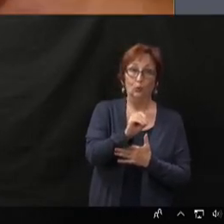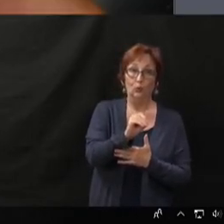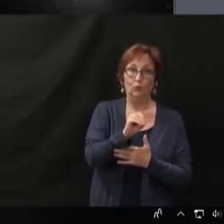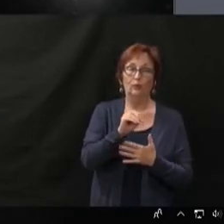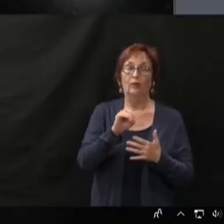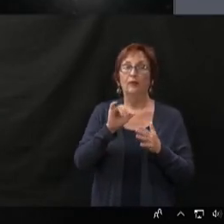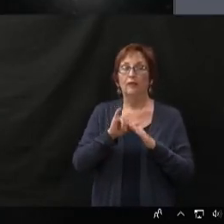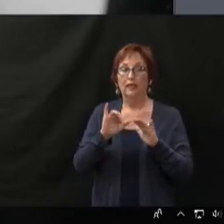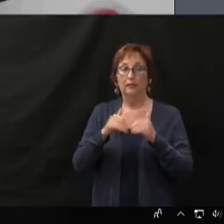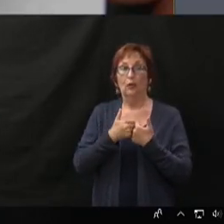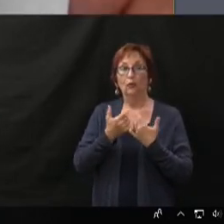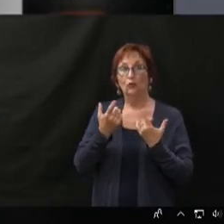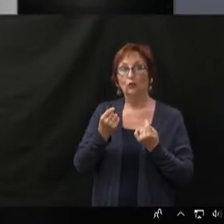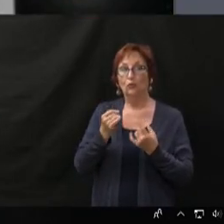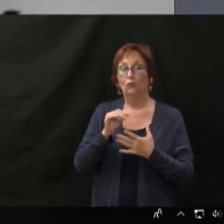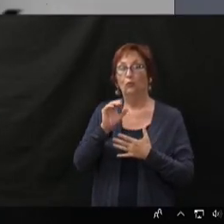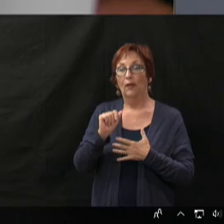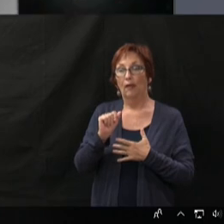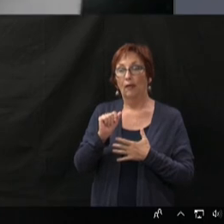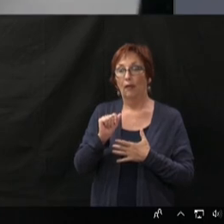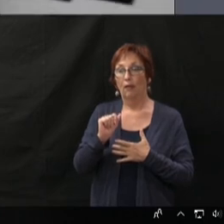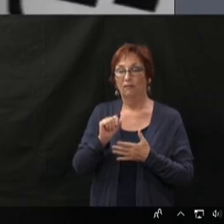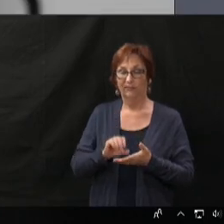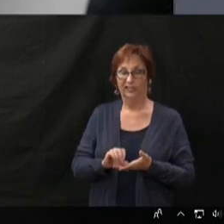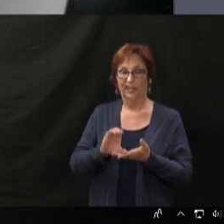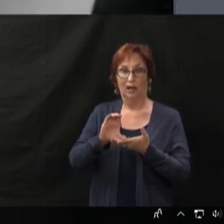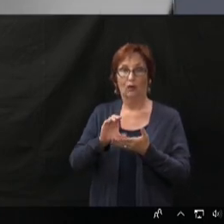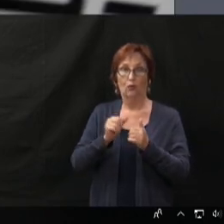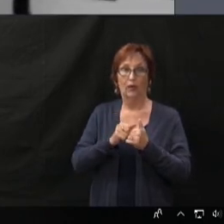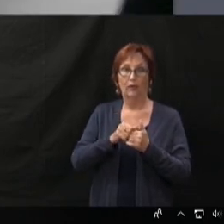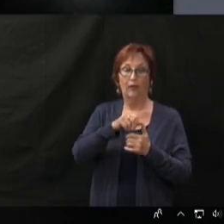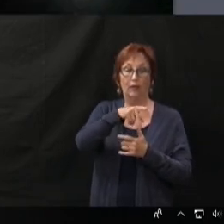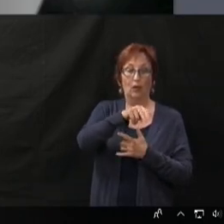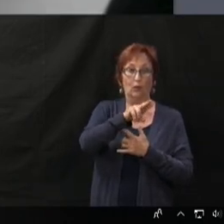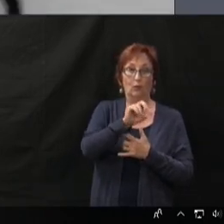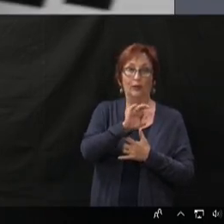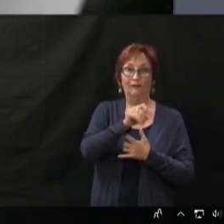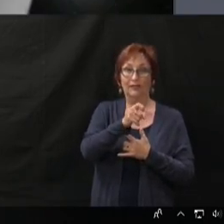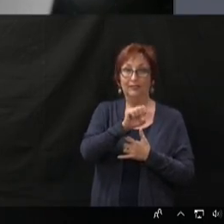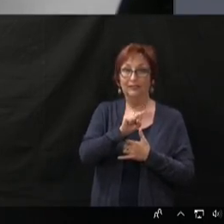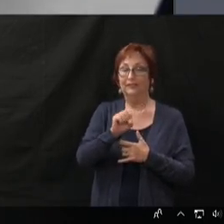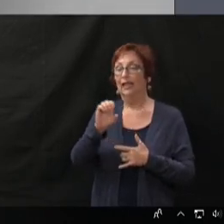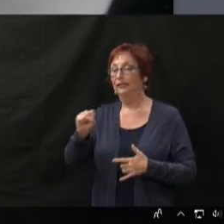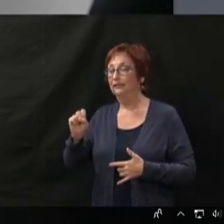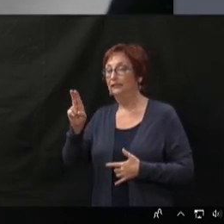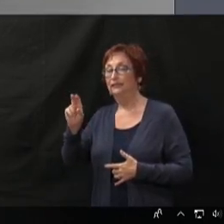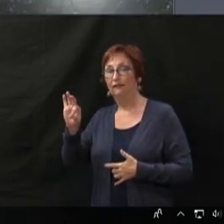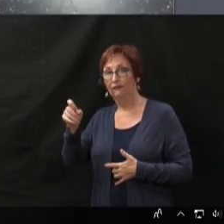how you would do a deck with prefixes and suffixes.